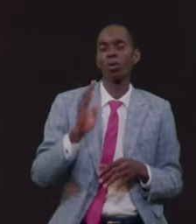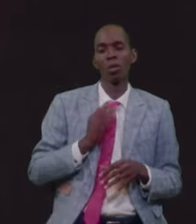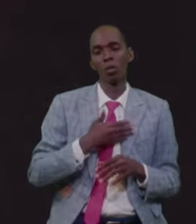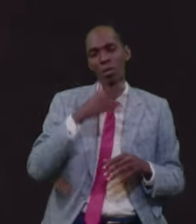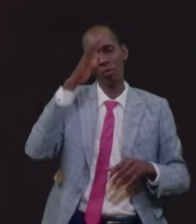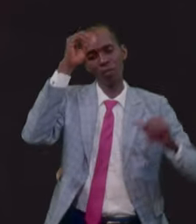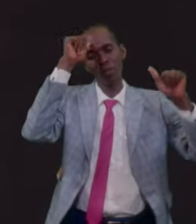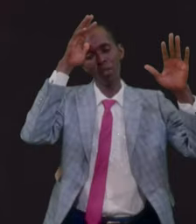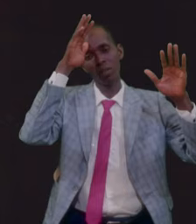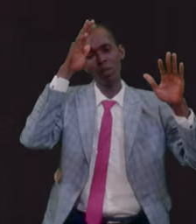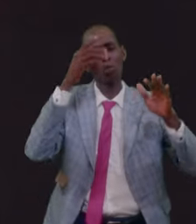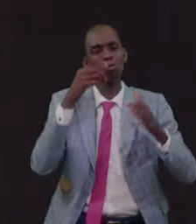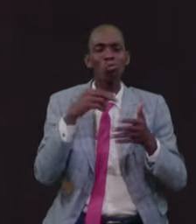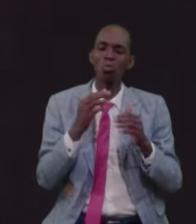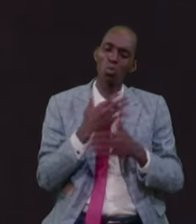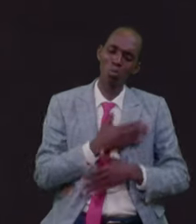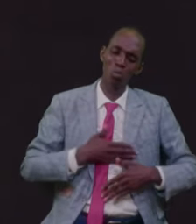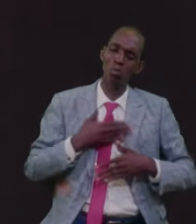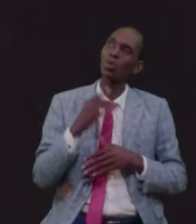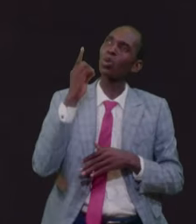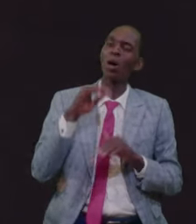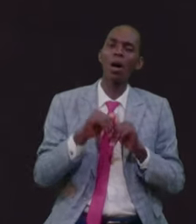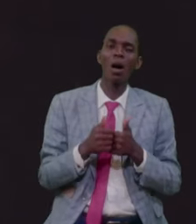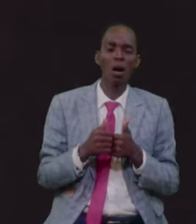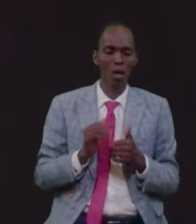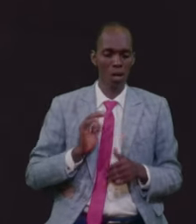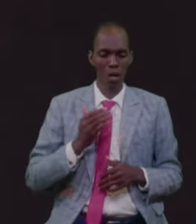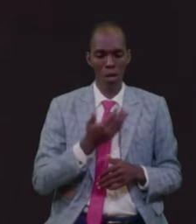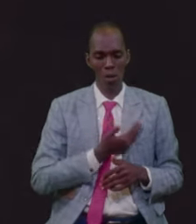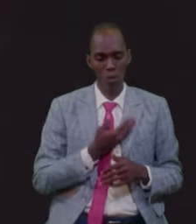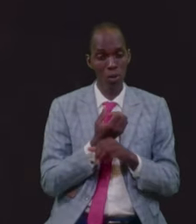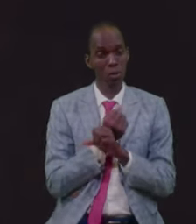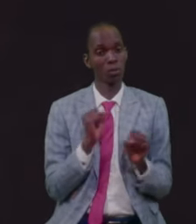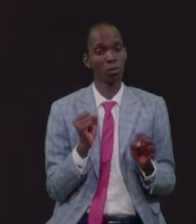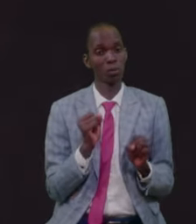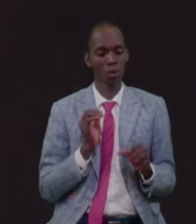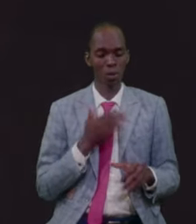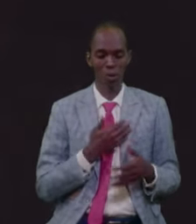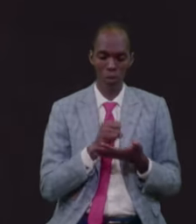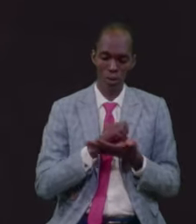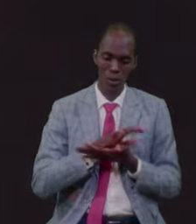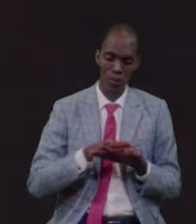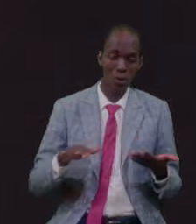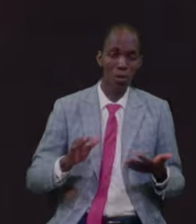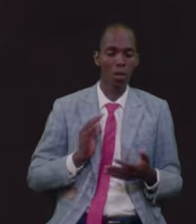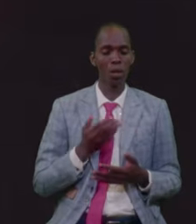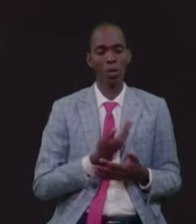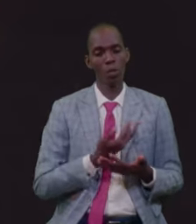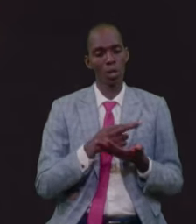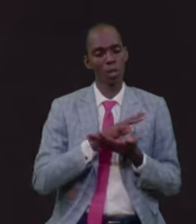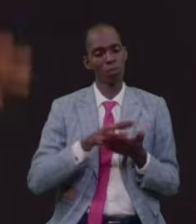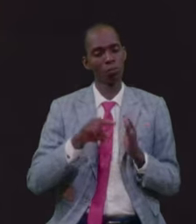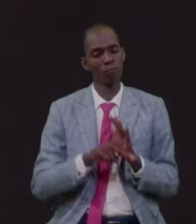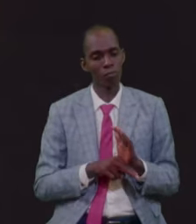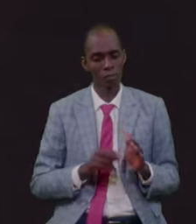our redemption, our righteousness, our sanctification, our purity of